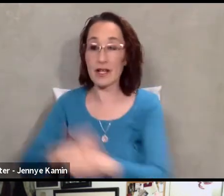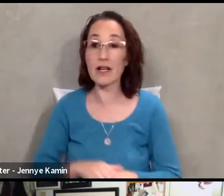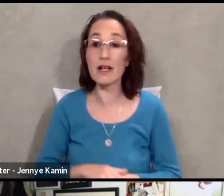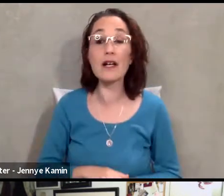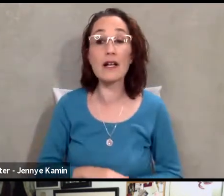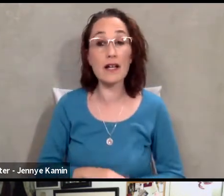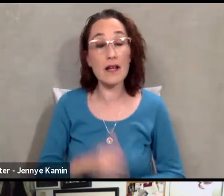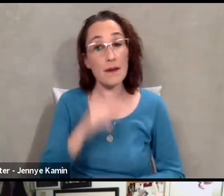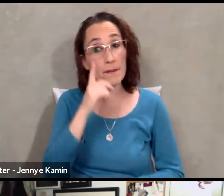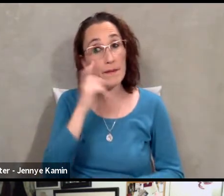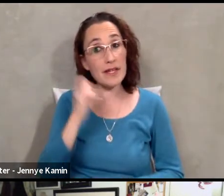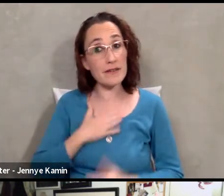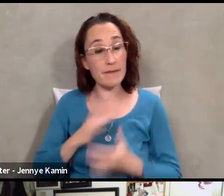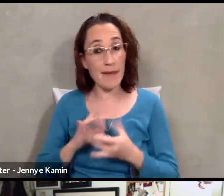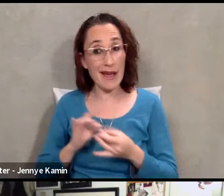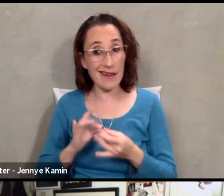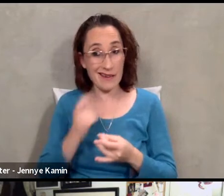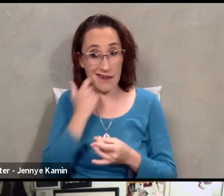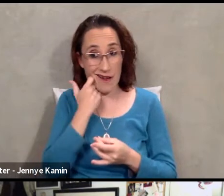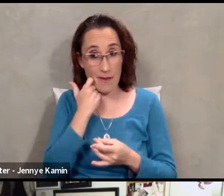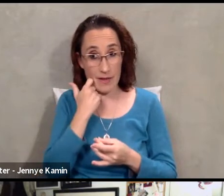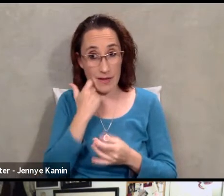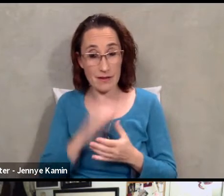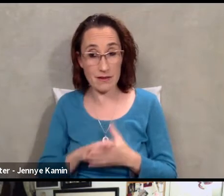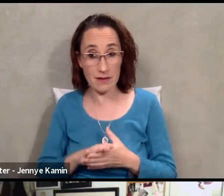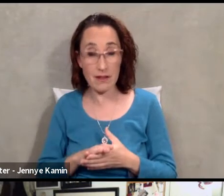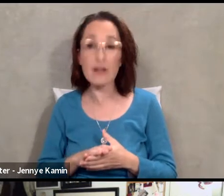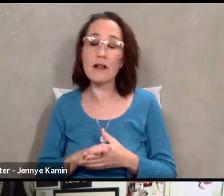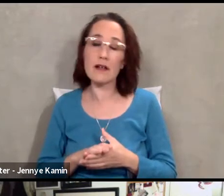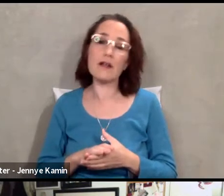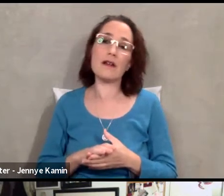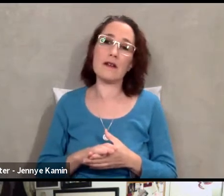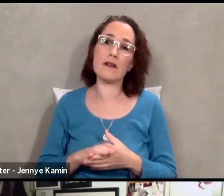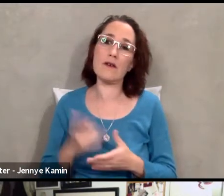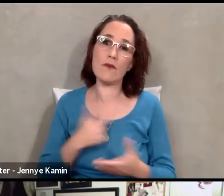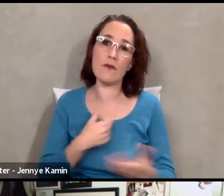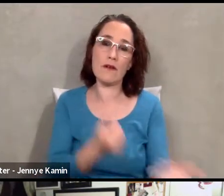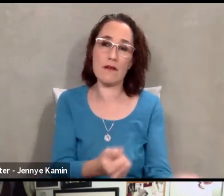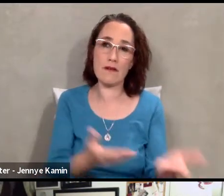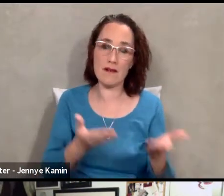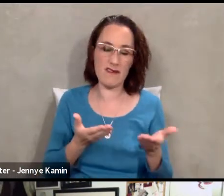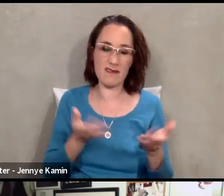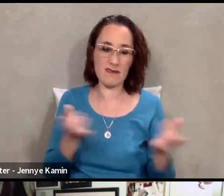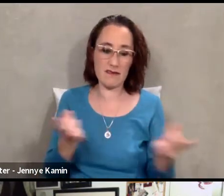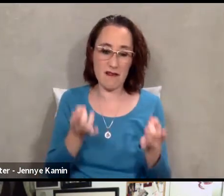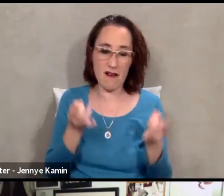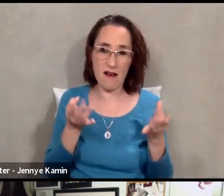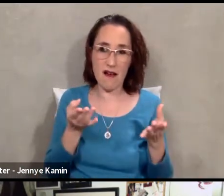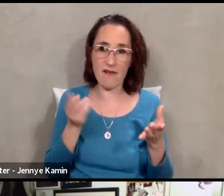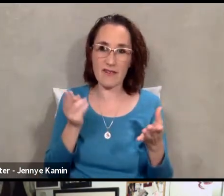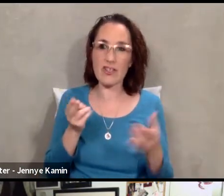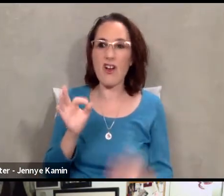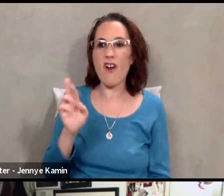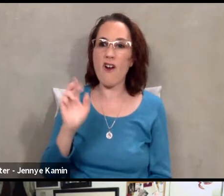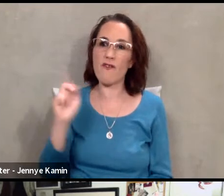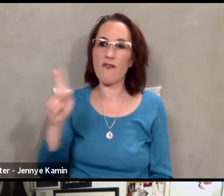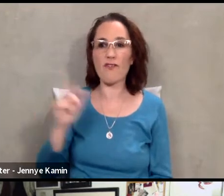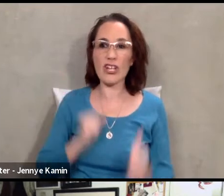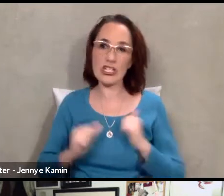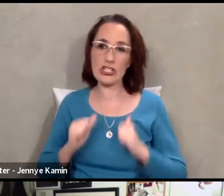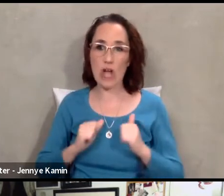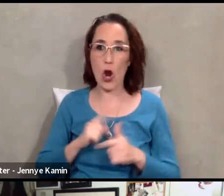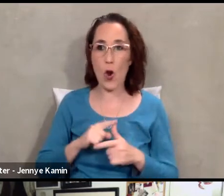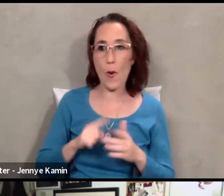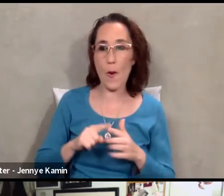said earlier, that we had all sort of been presented with this horrible history of freak show images and medical images